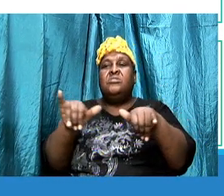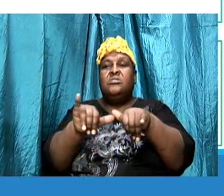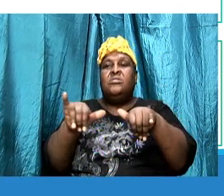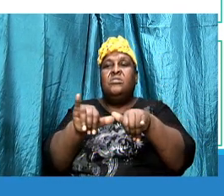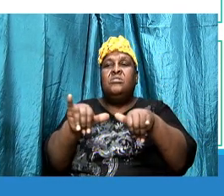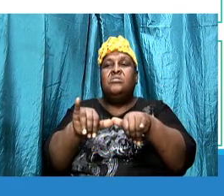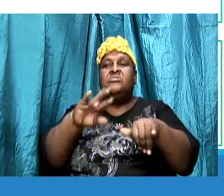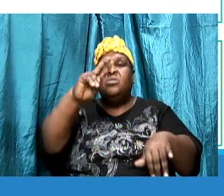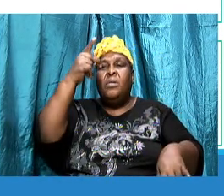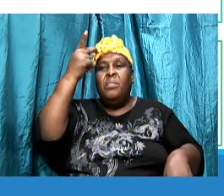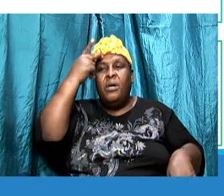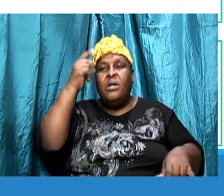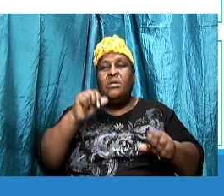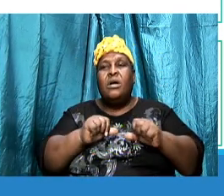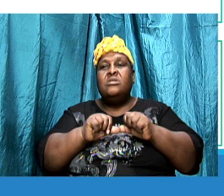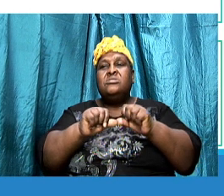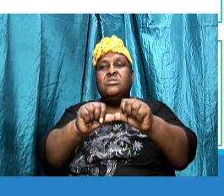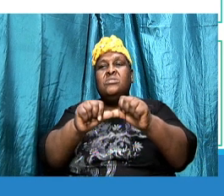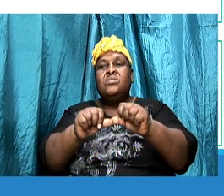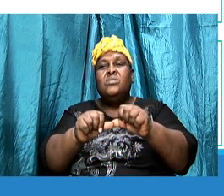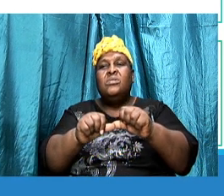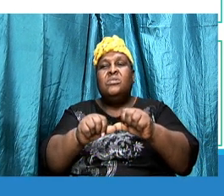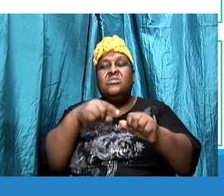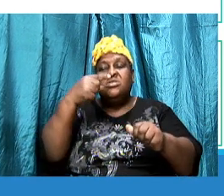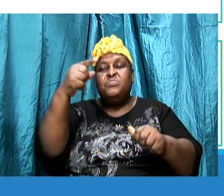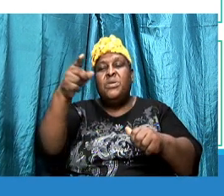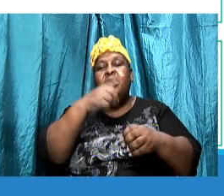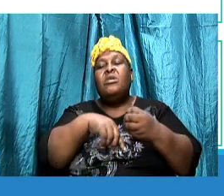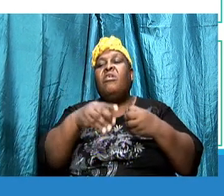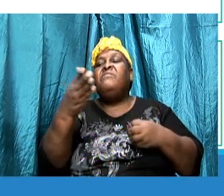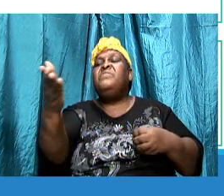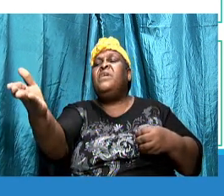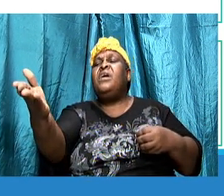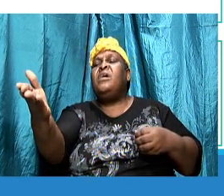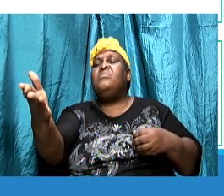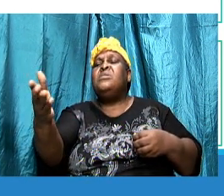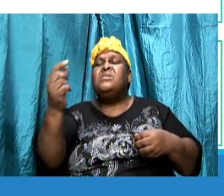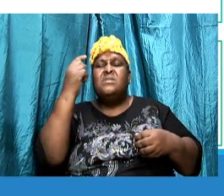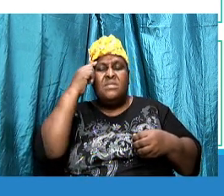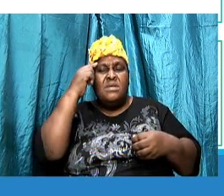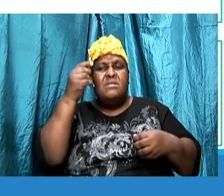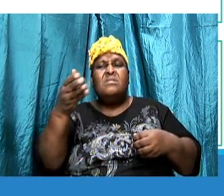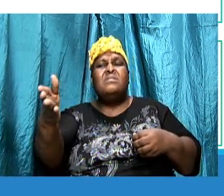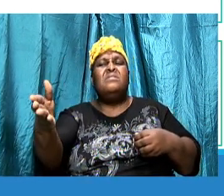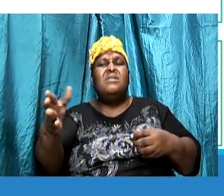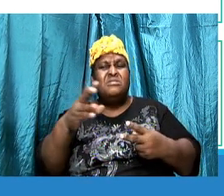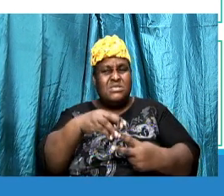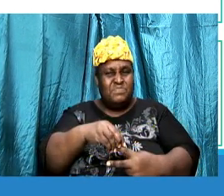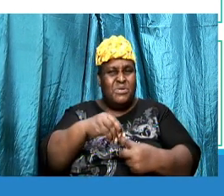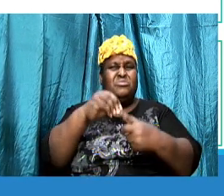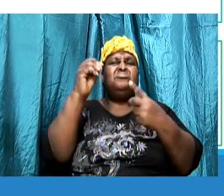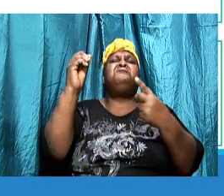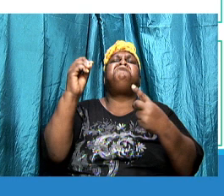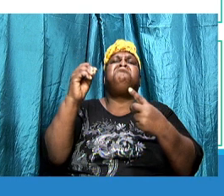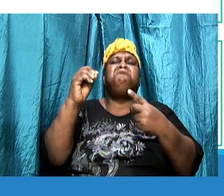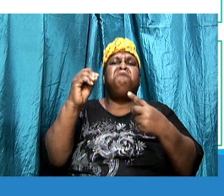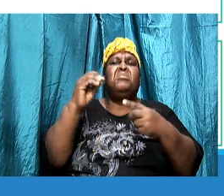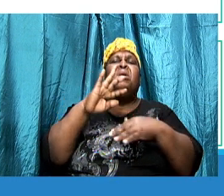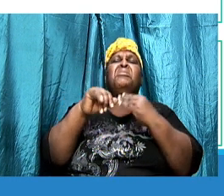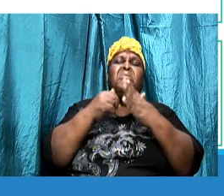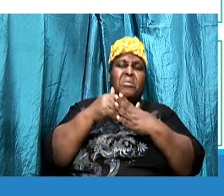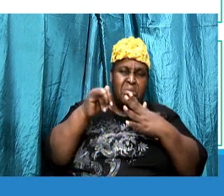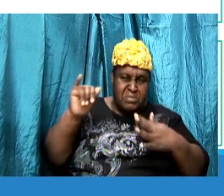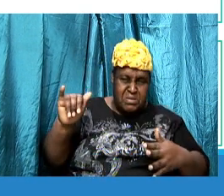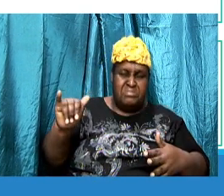on now to address those that thought they were special, you know, that thought they were special, that thought